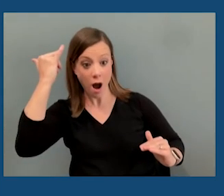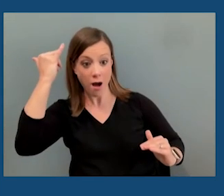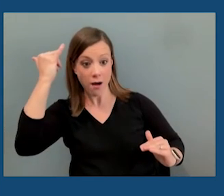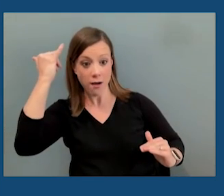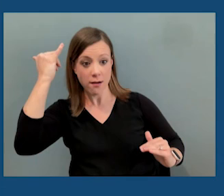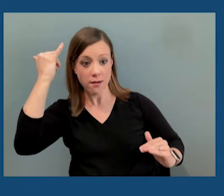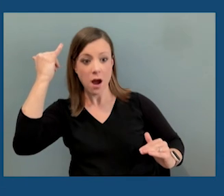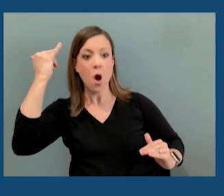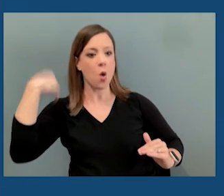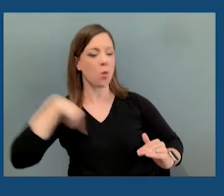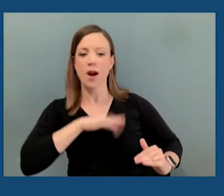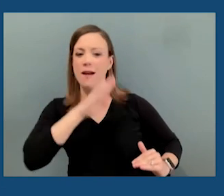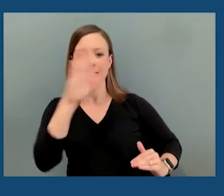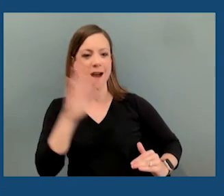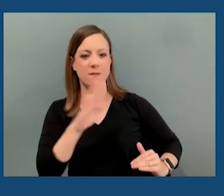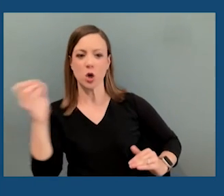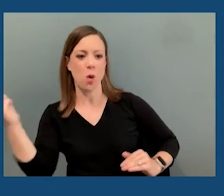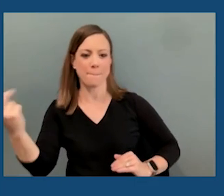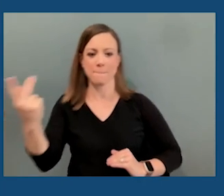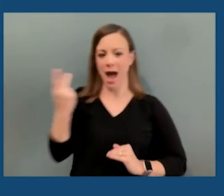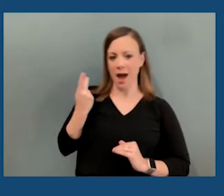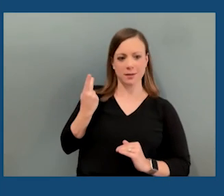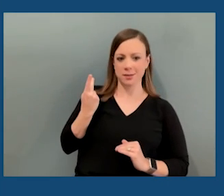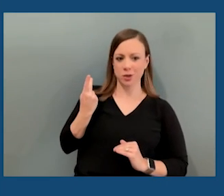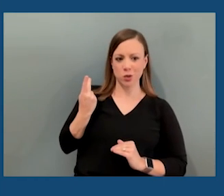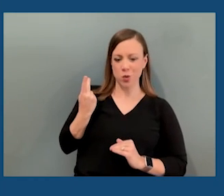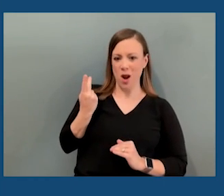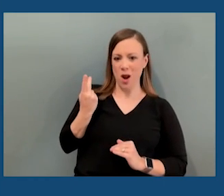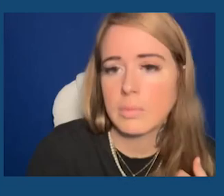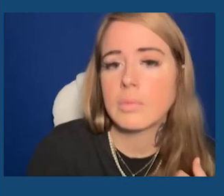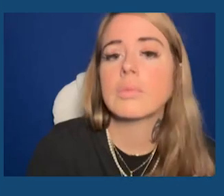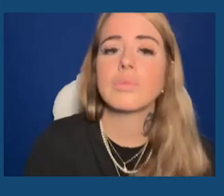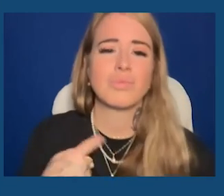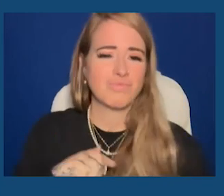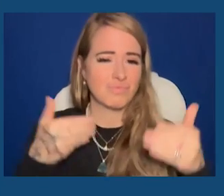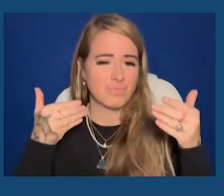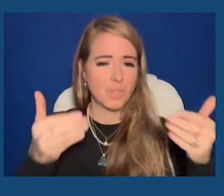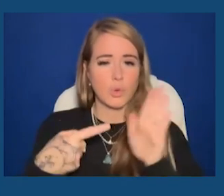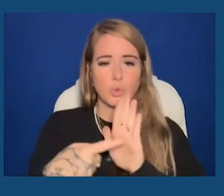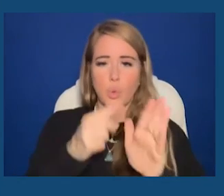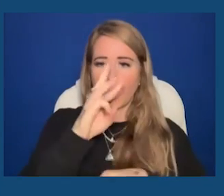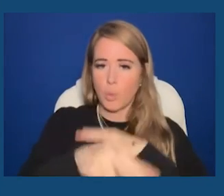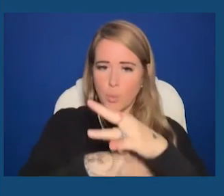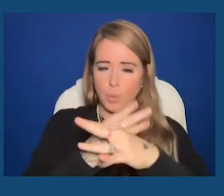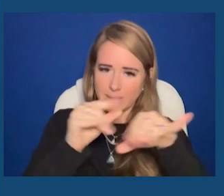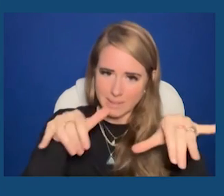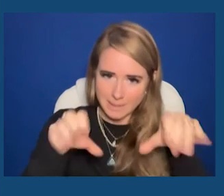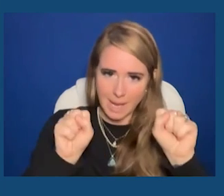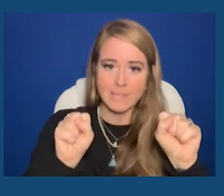never going back. Let's go forth and show the world that yes,